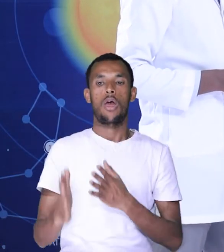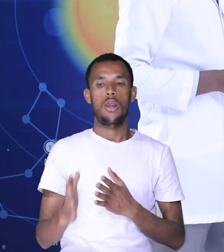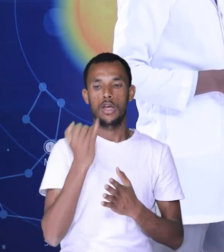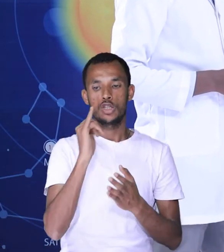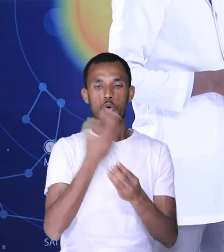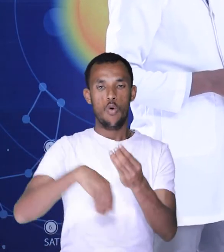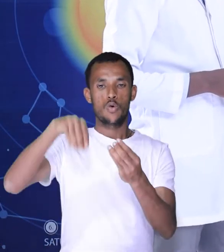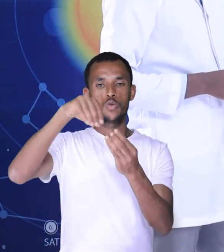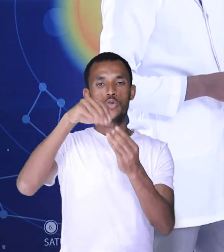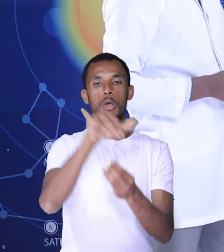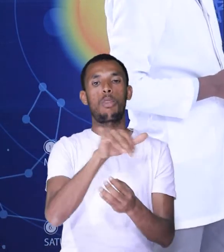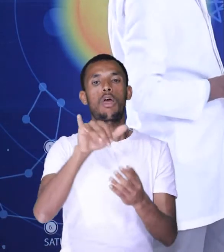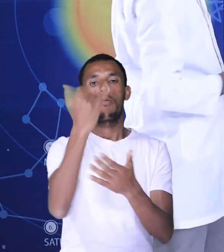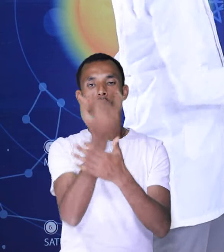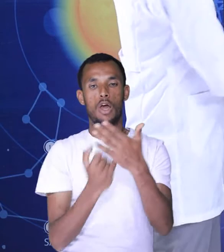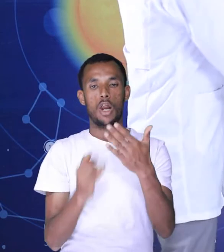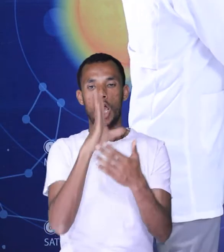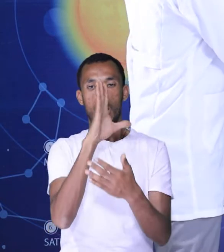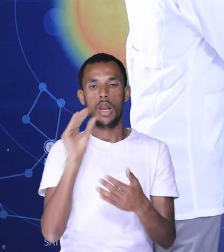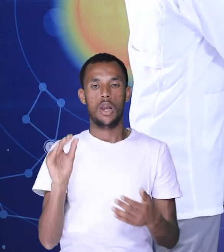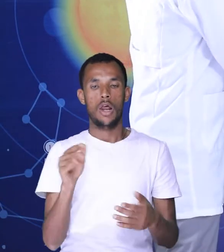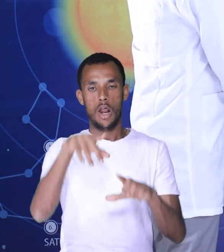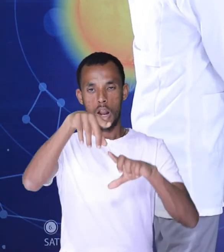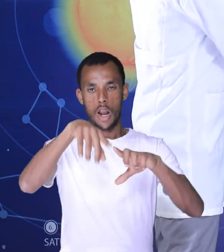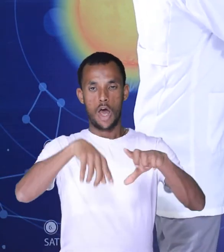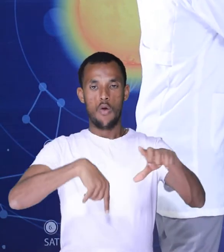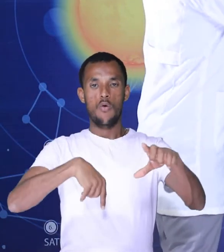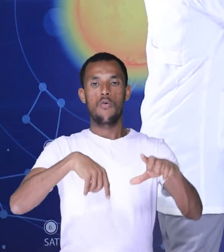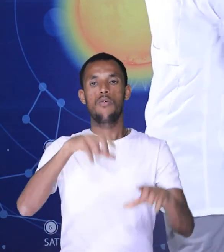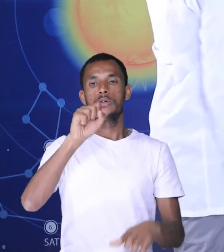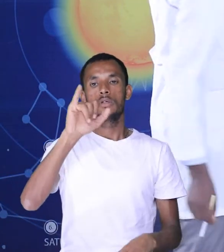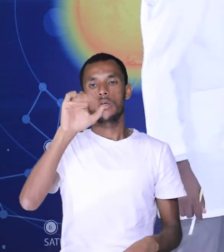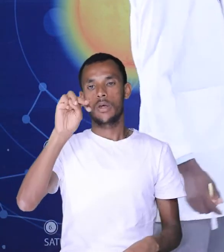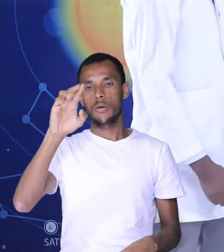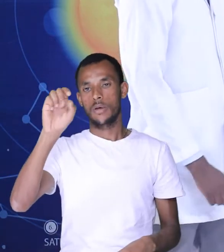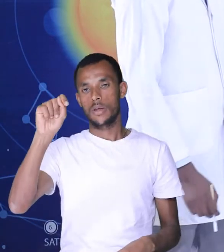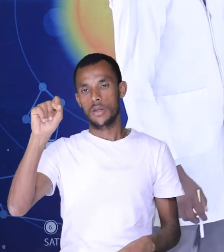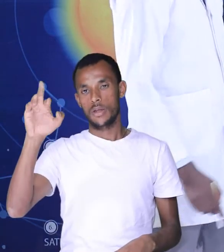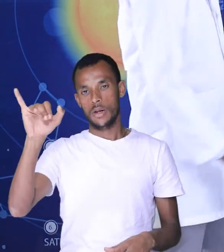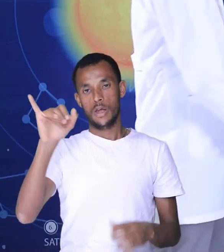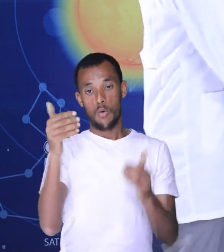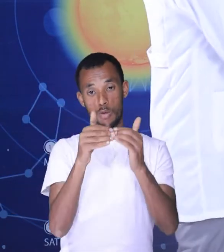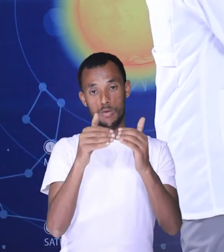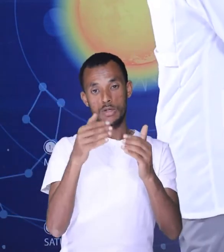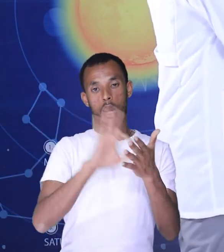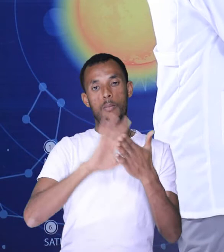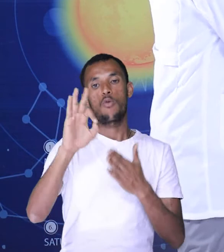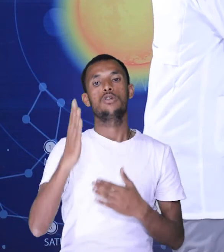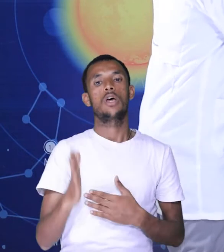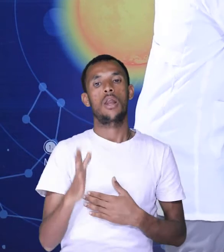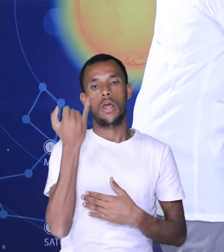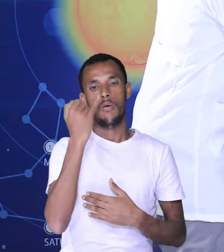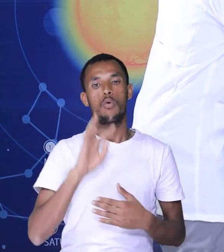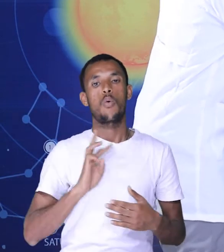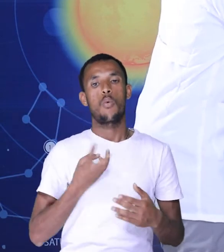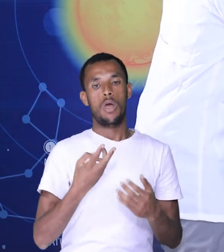is also symmetrical figure, and a line of symmetry is equal to the number of sides. For example, if we